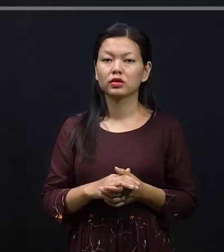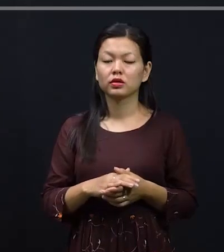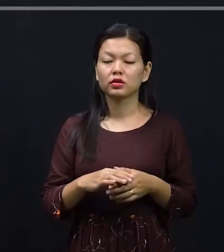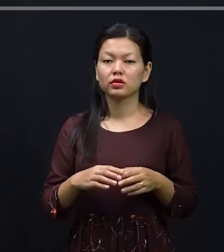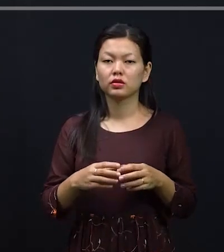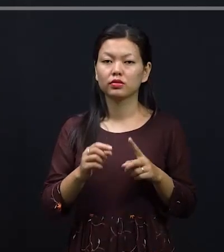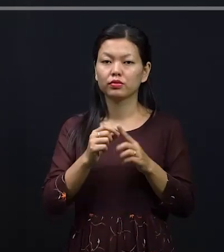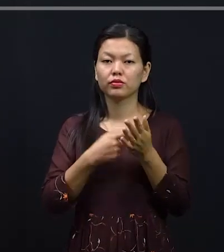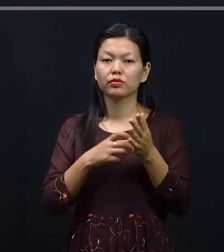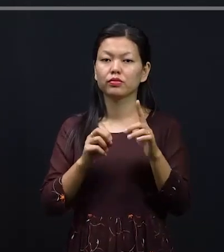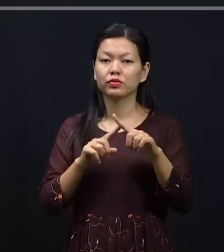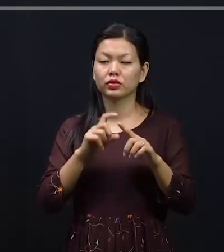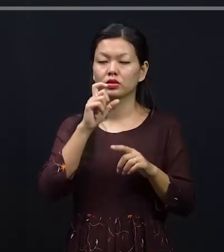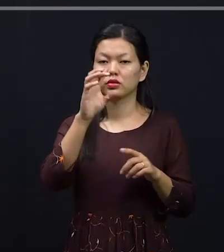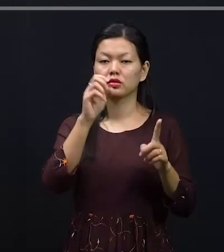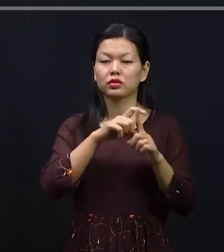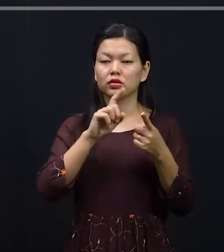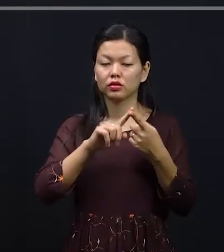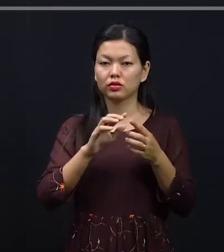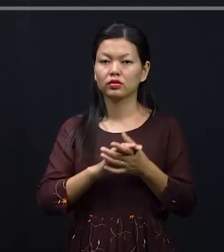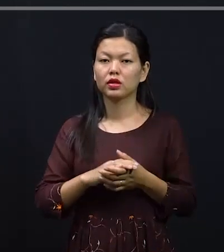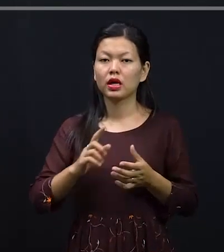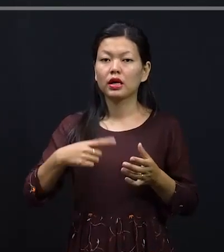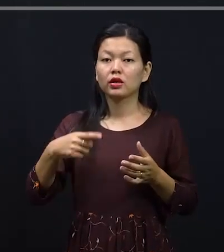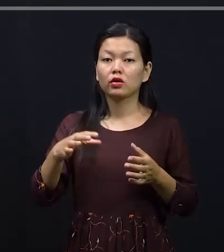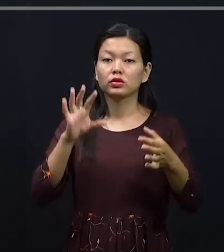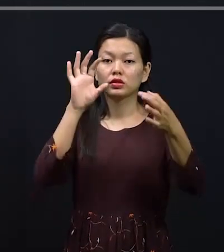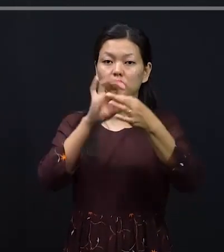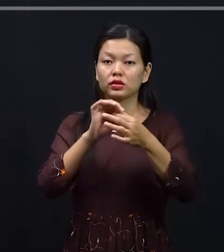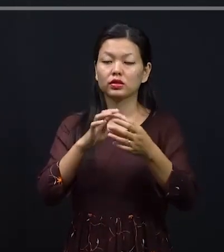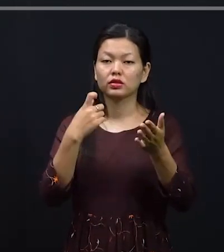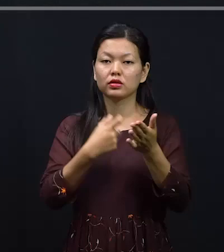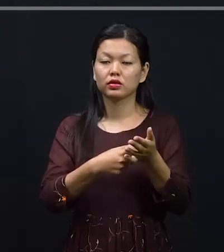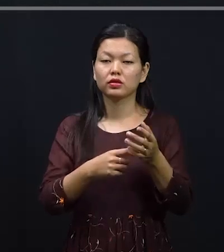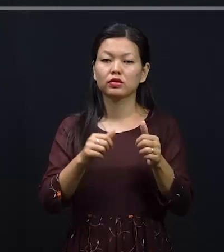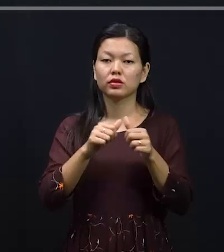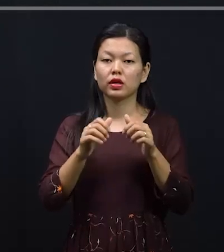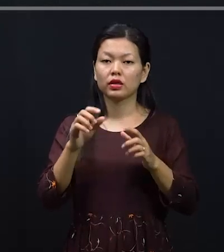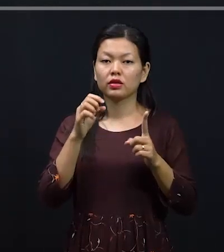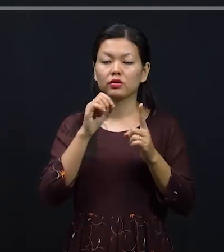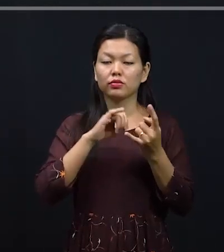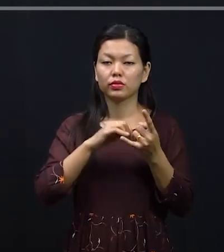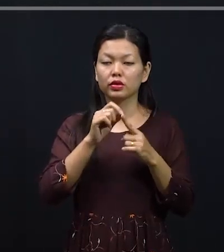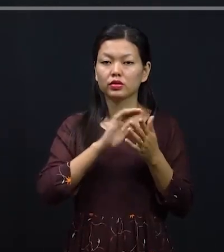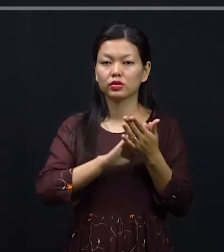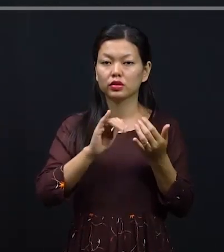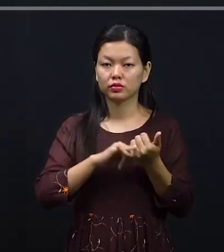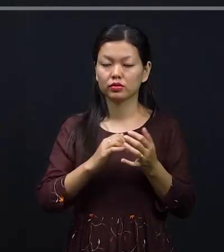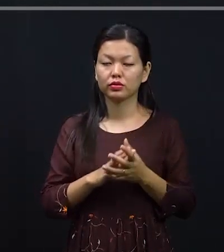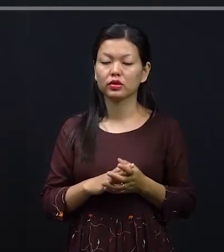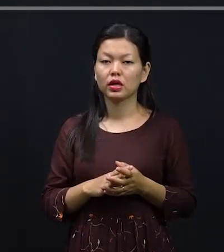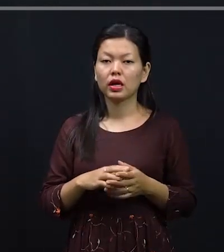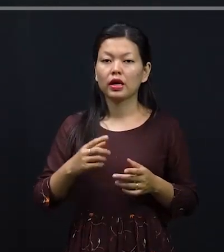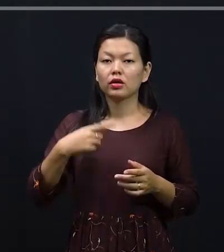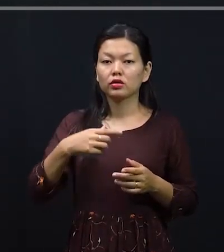genetic material because it contains the radioactive phosphorus, and it is able to transfer or transmit that radioactive character again to